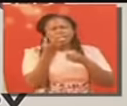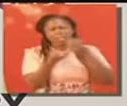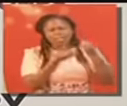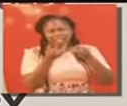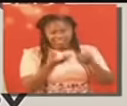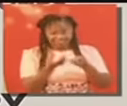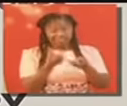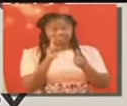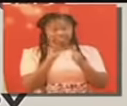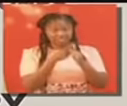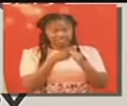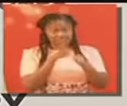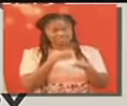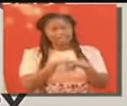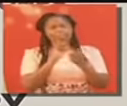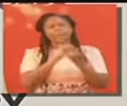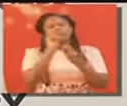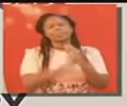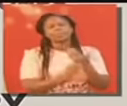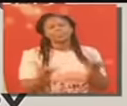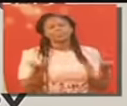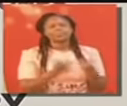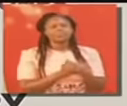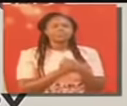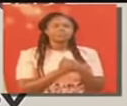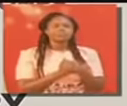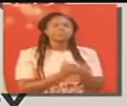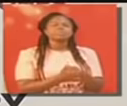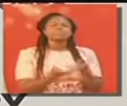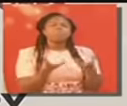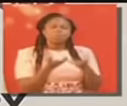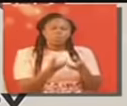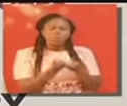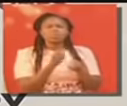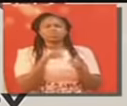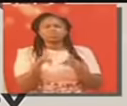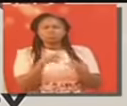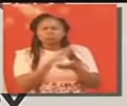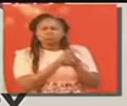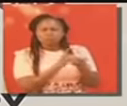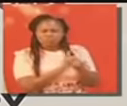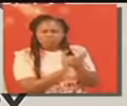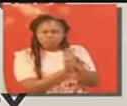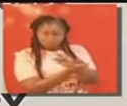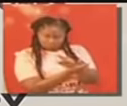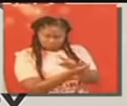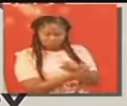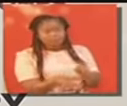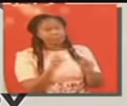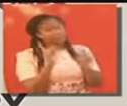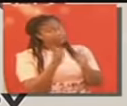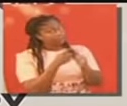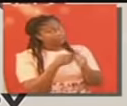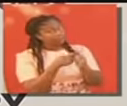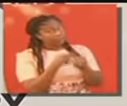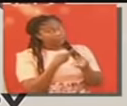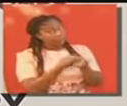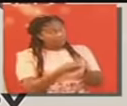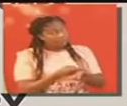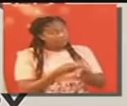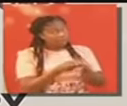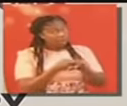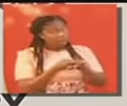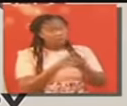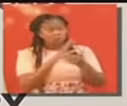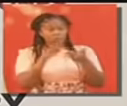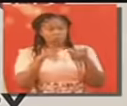I'm hoping to do from today, and we discuss this with everyone at the ministry, in order to achieve